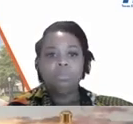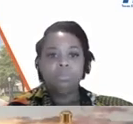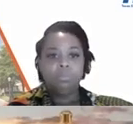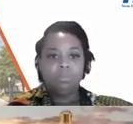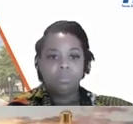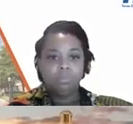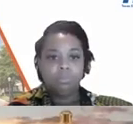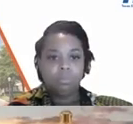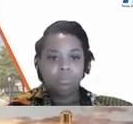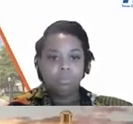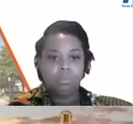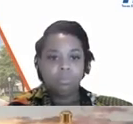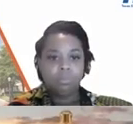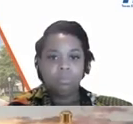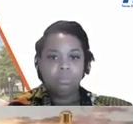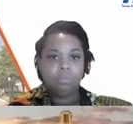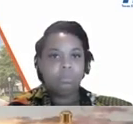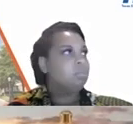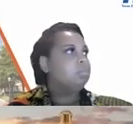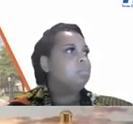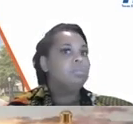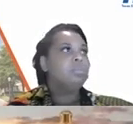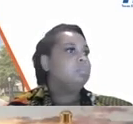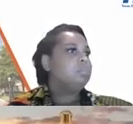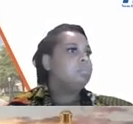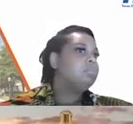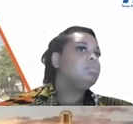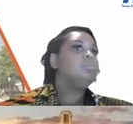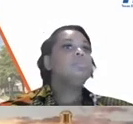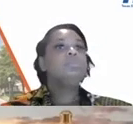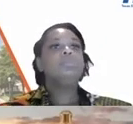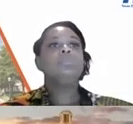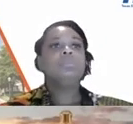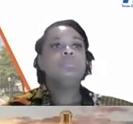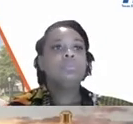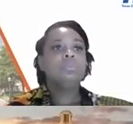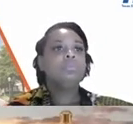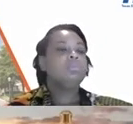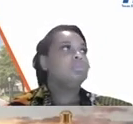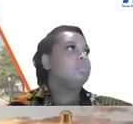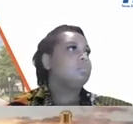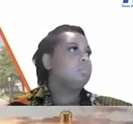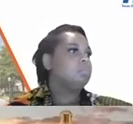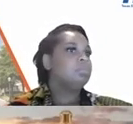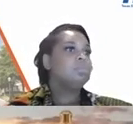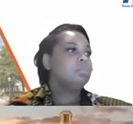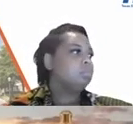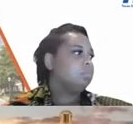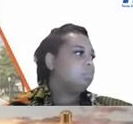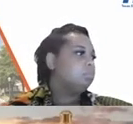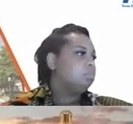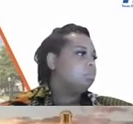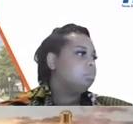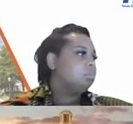till October. Very dysfunctional situation. The apple, it's hard to see, but has cracks in it. So I was